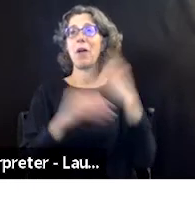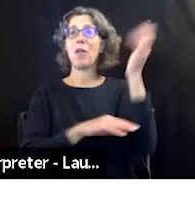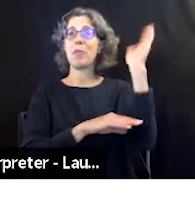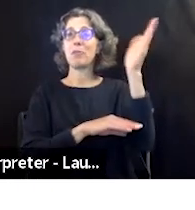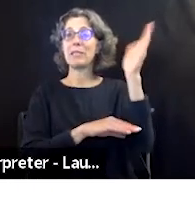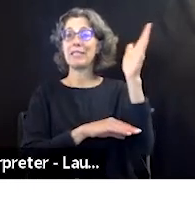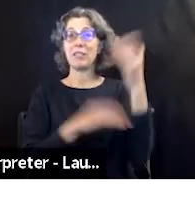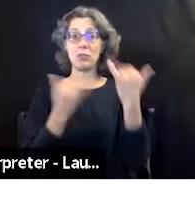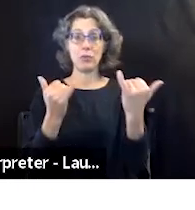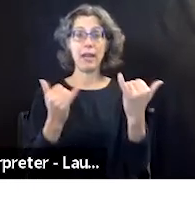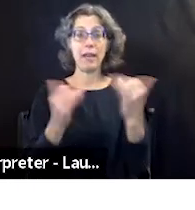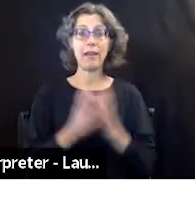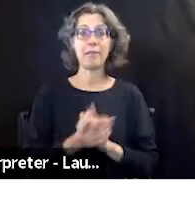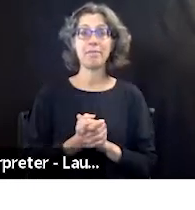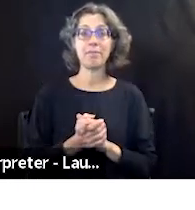today.